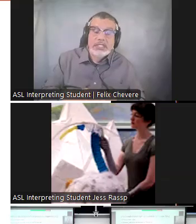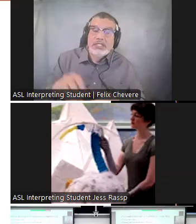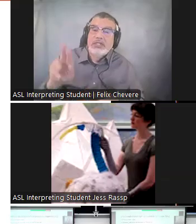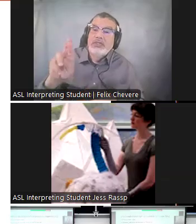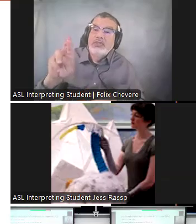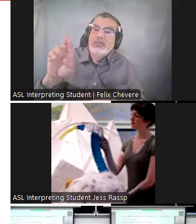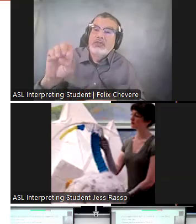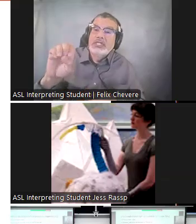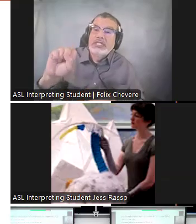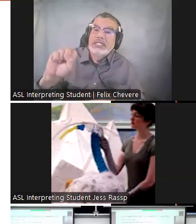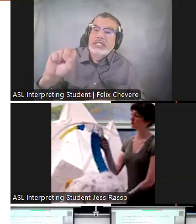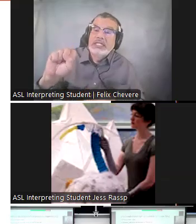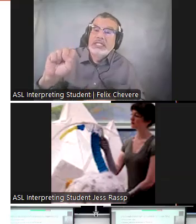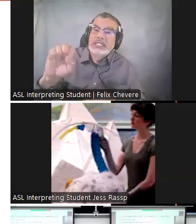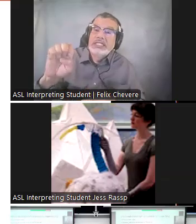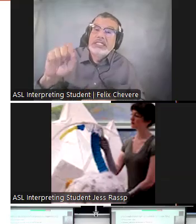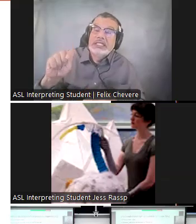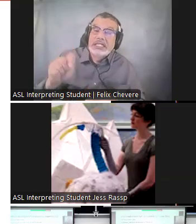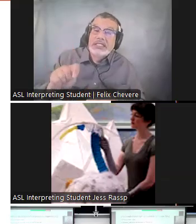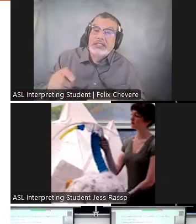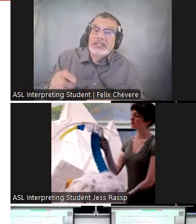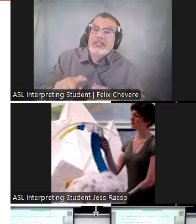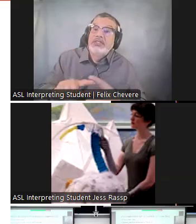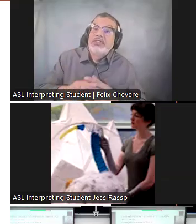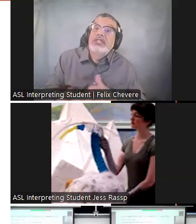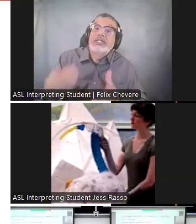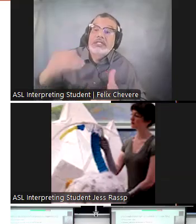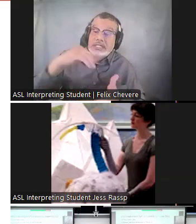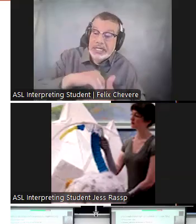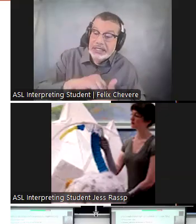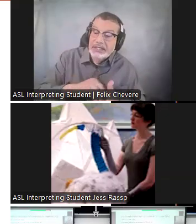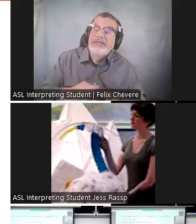it, right? So what happens is you end up getting,